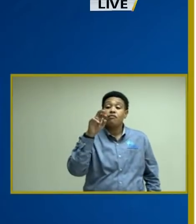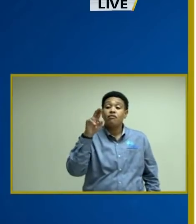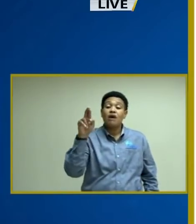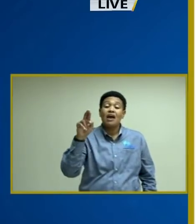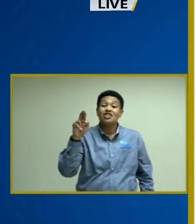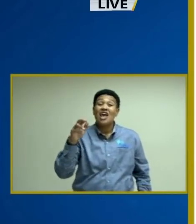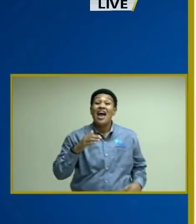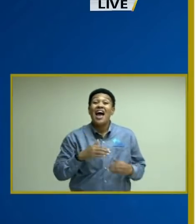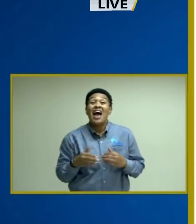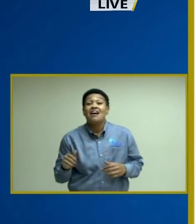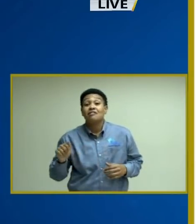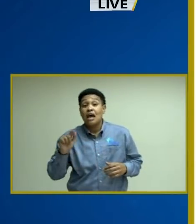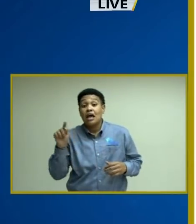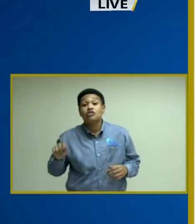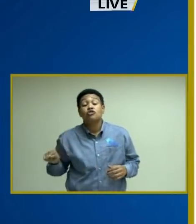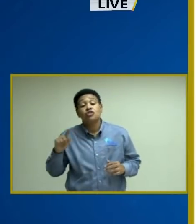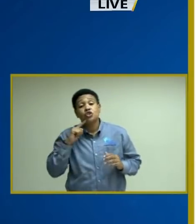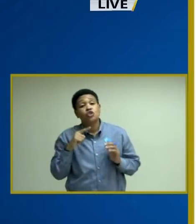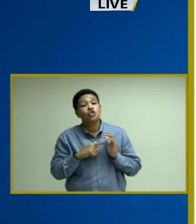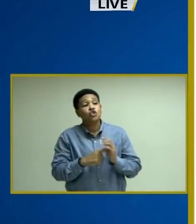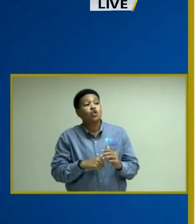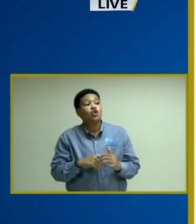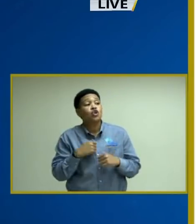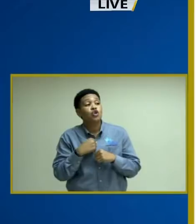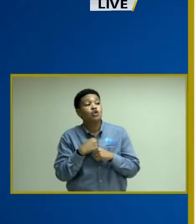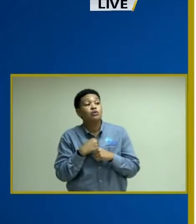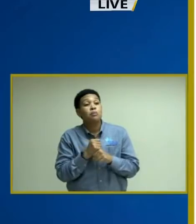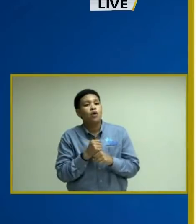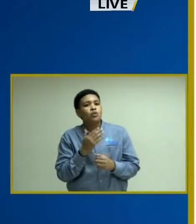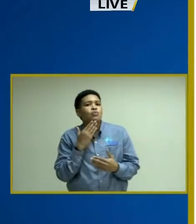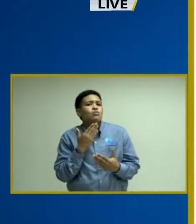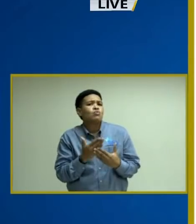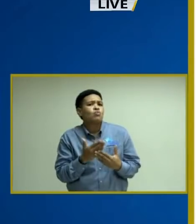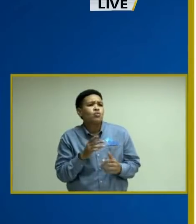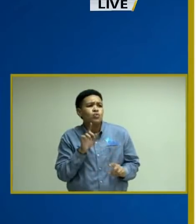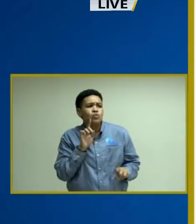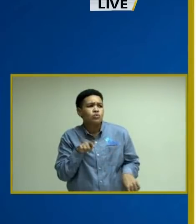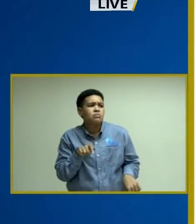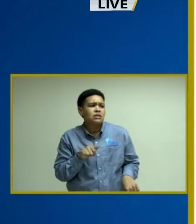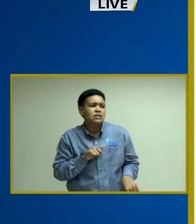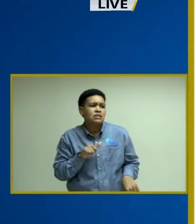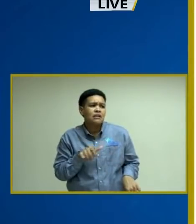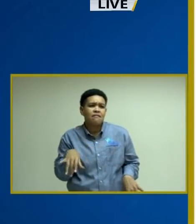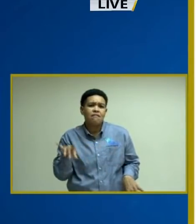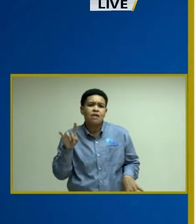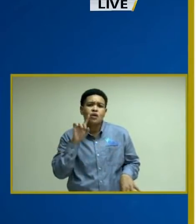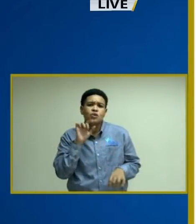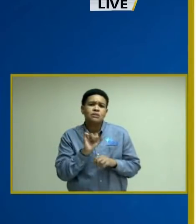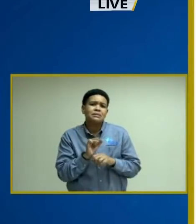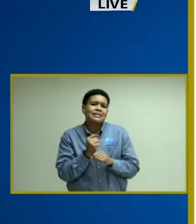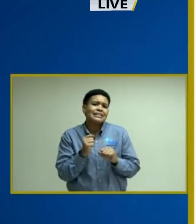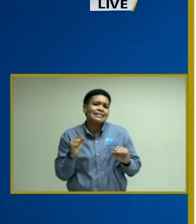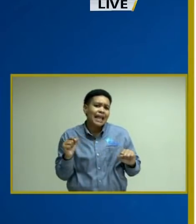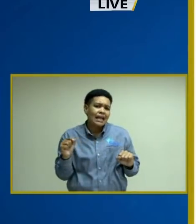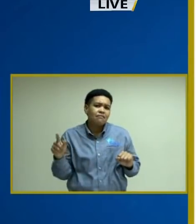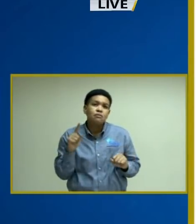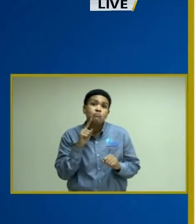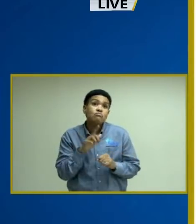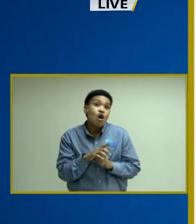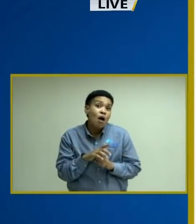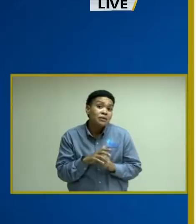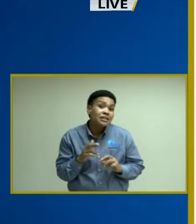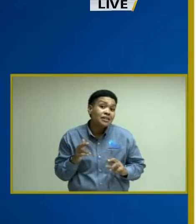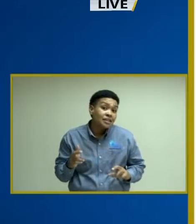AstraZeneca has been shown to produce good response and have been found to be safe as well. And this is promising,